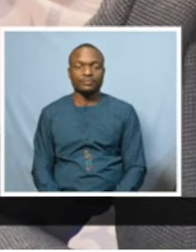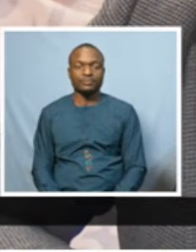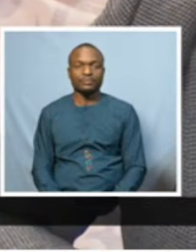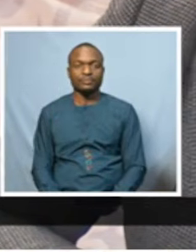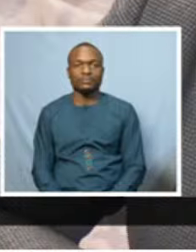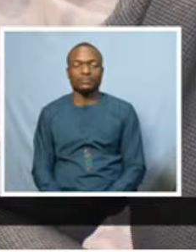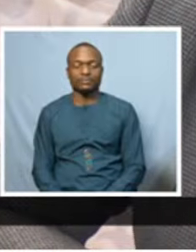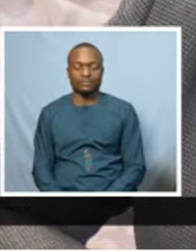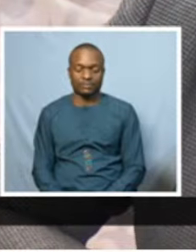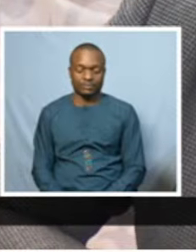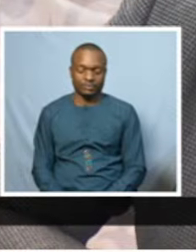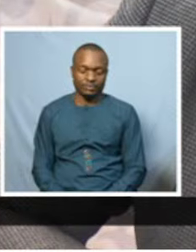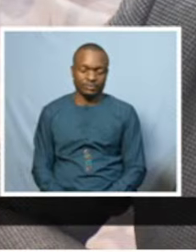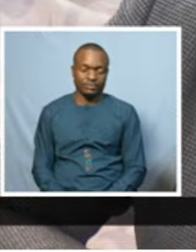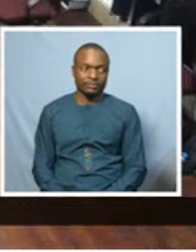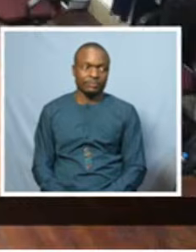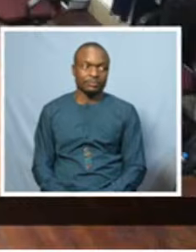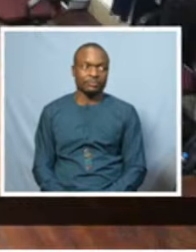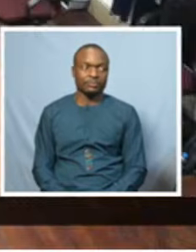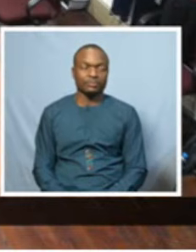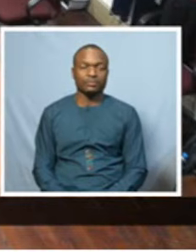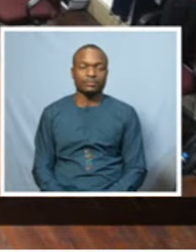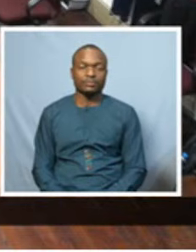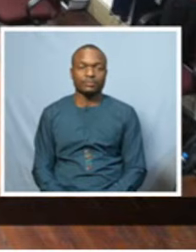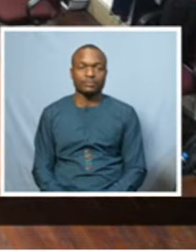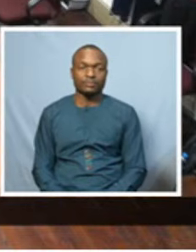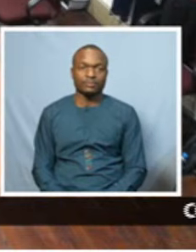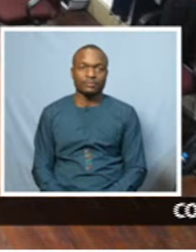Where is the date on your report?